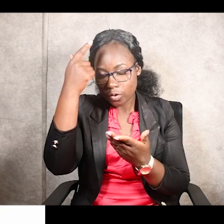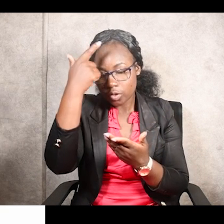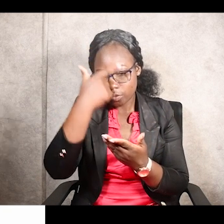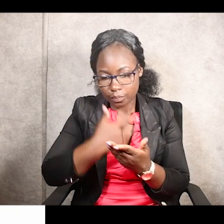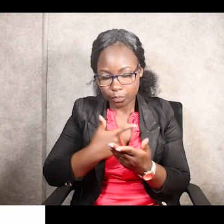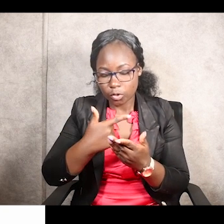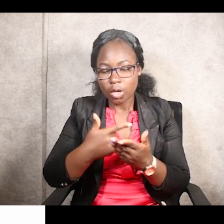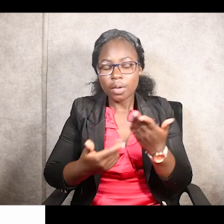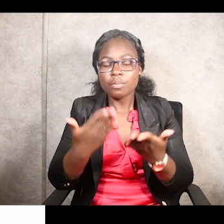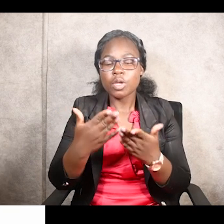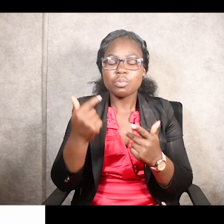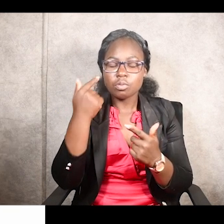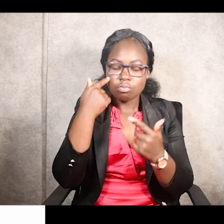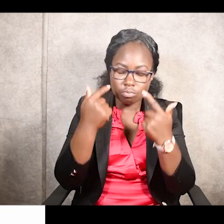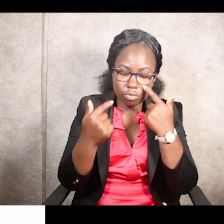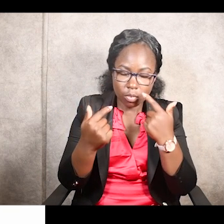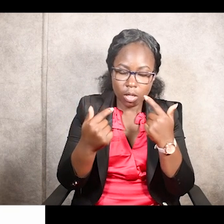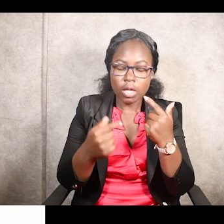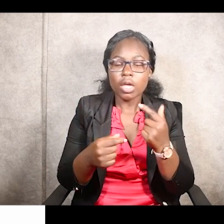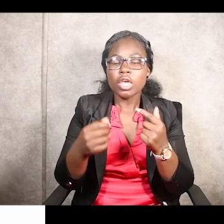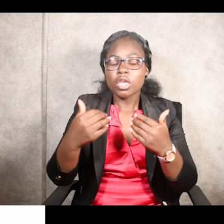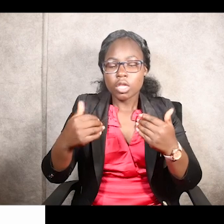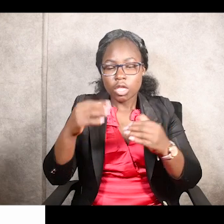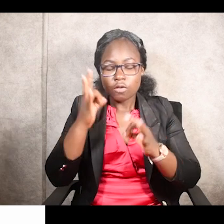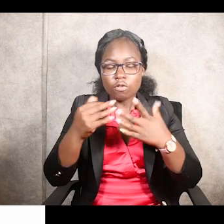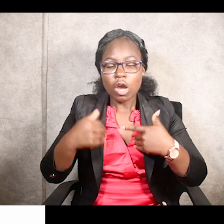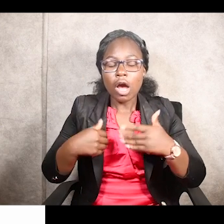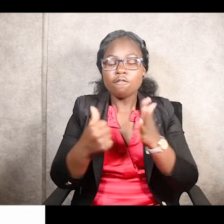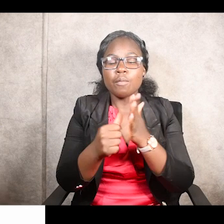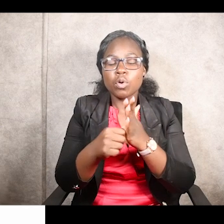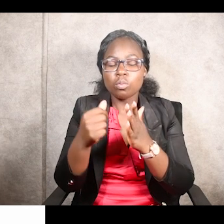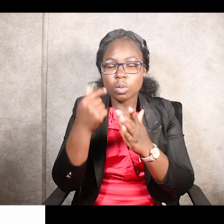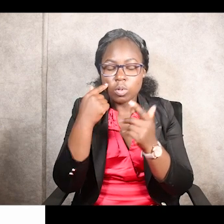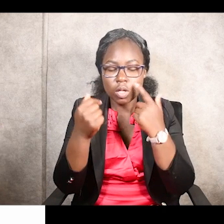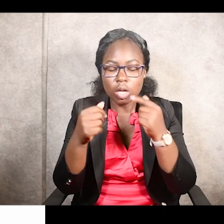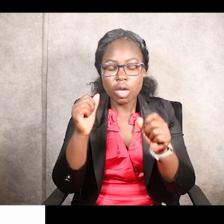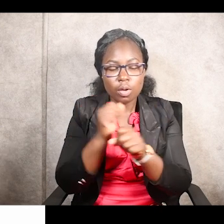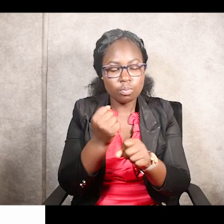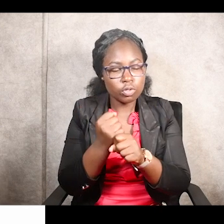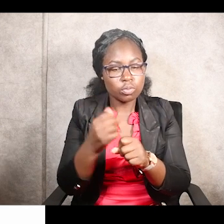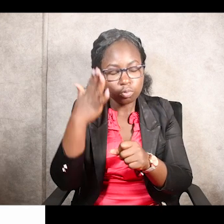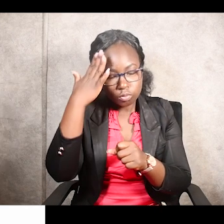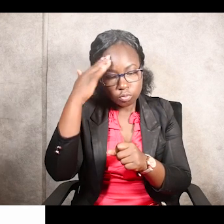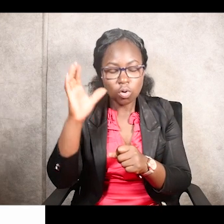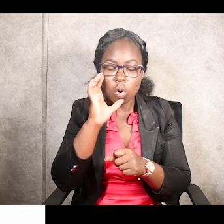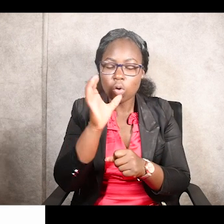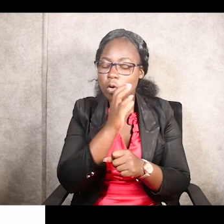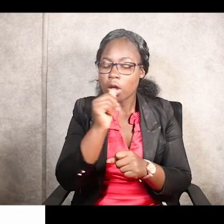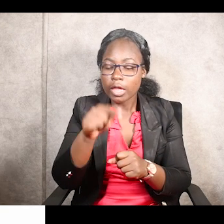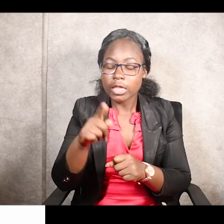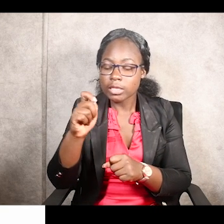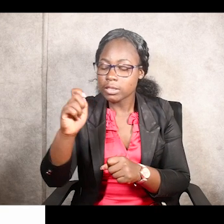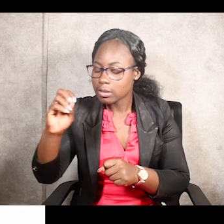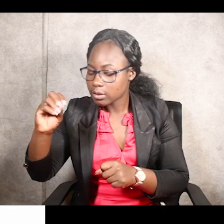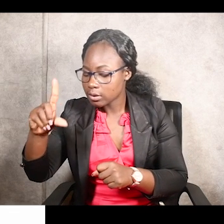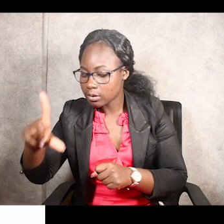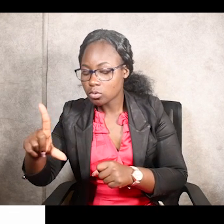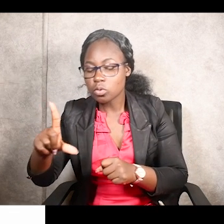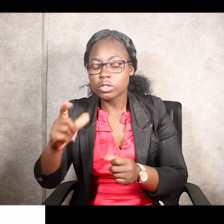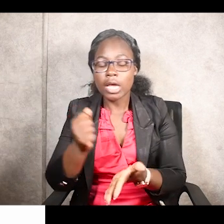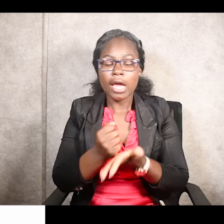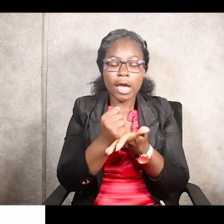My Eye. If you have problems with your eye and unable to differentiate colors and such, these kind of tools are able to assist you to do